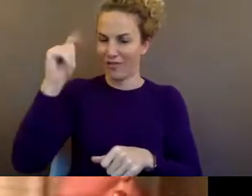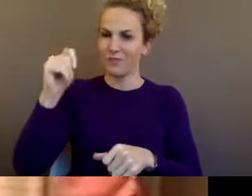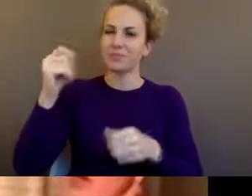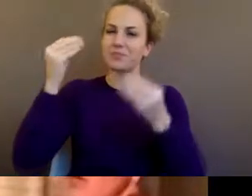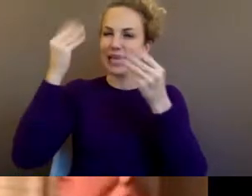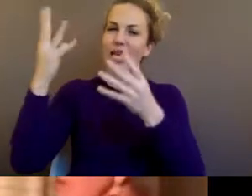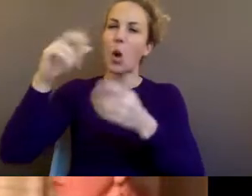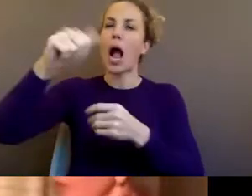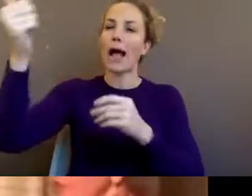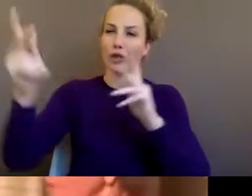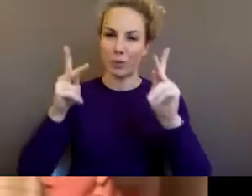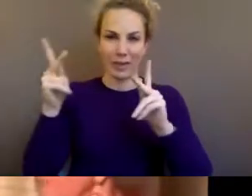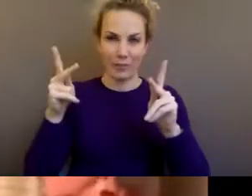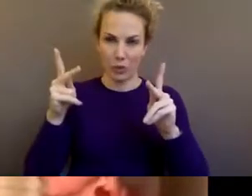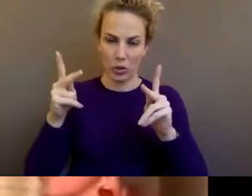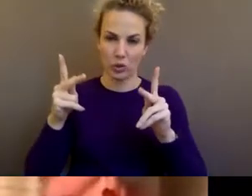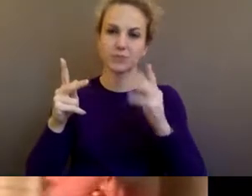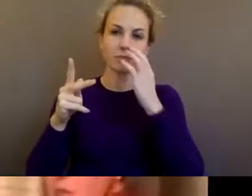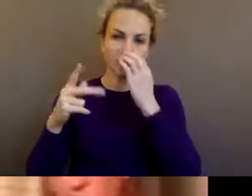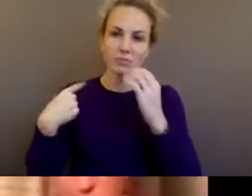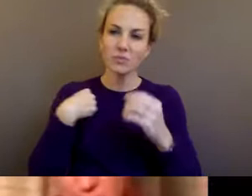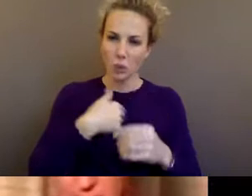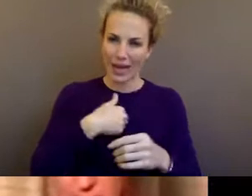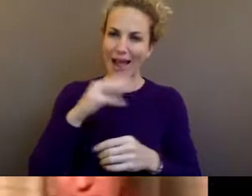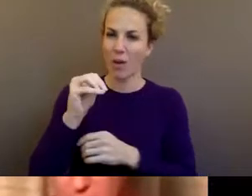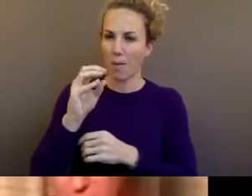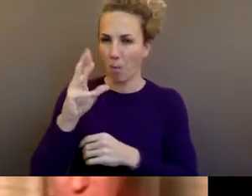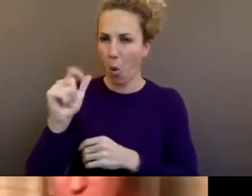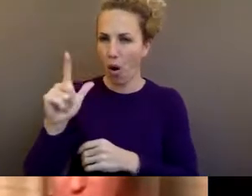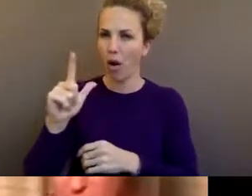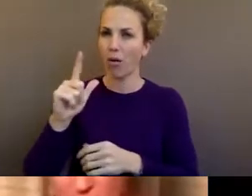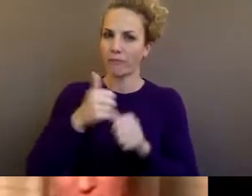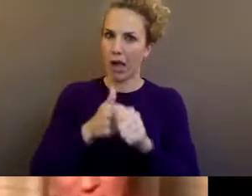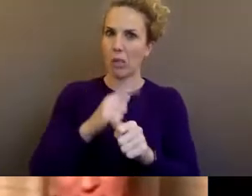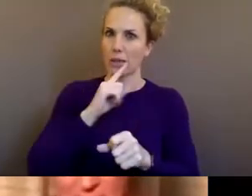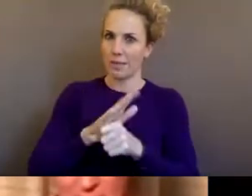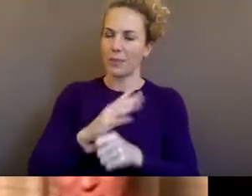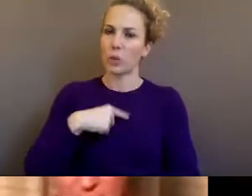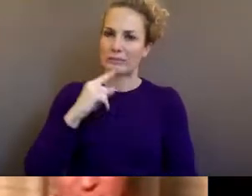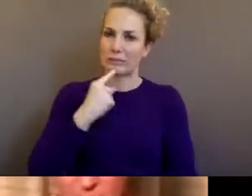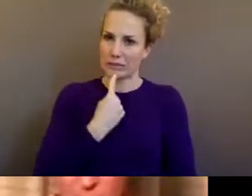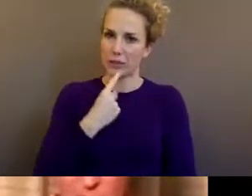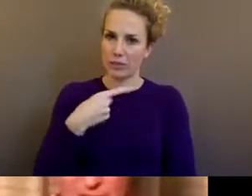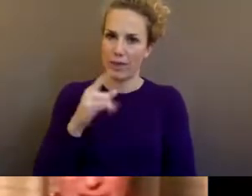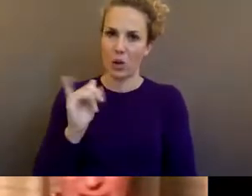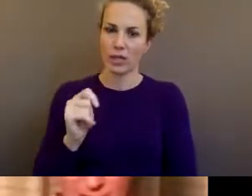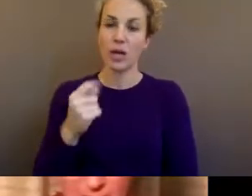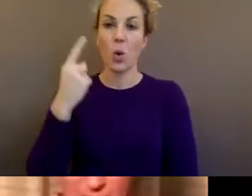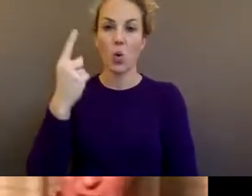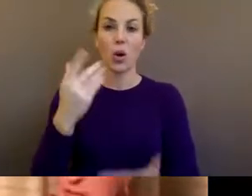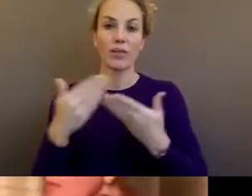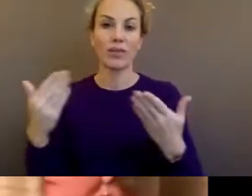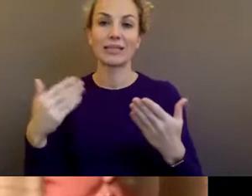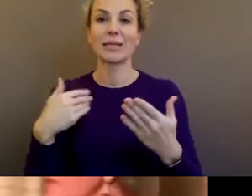other people know that we have these moral commitments and we're serious about them. And one of the things that